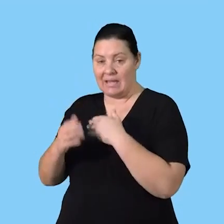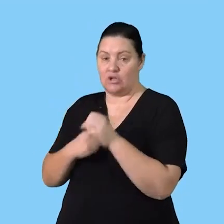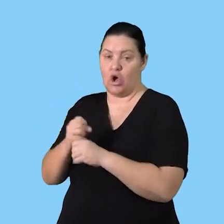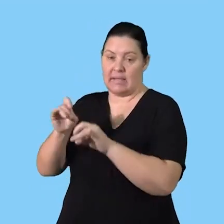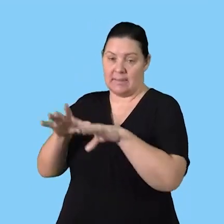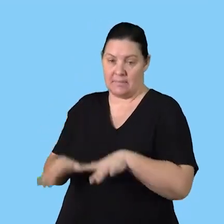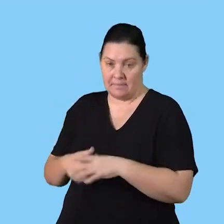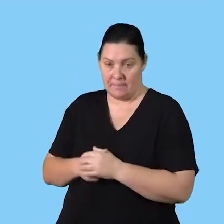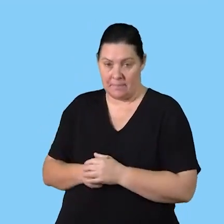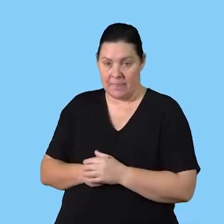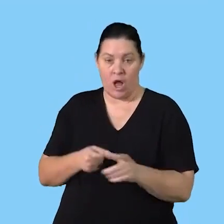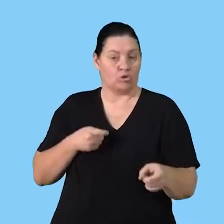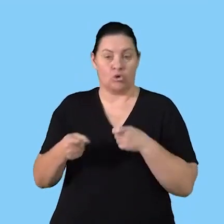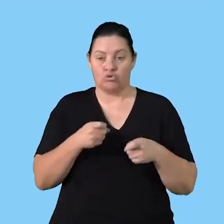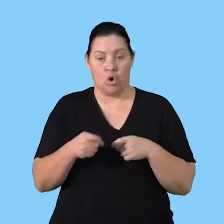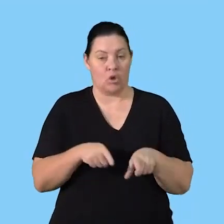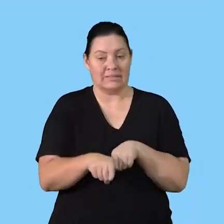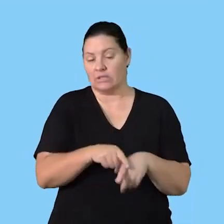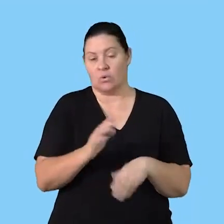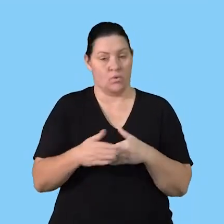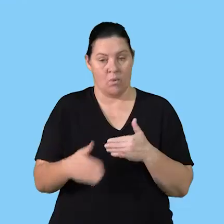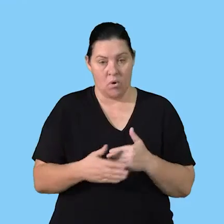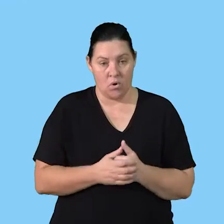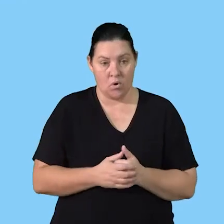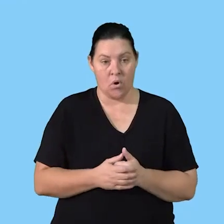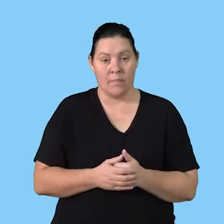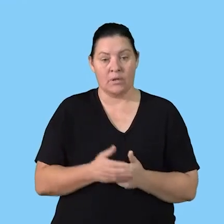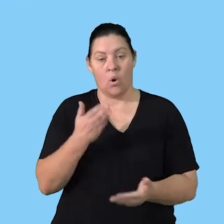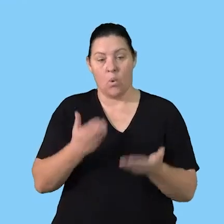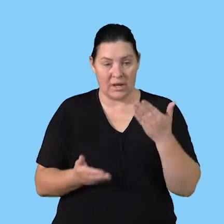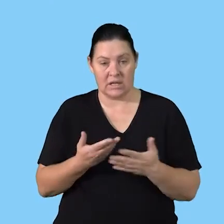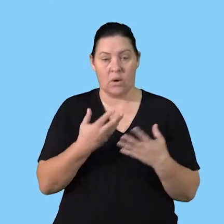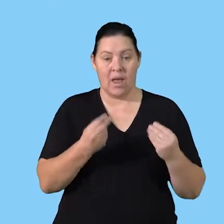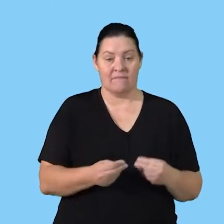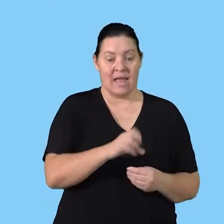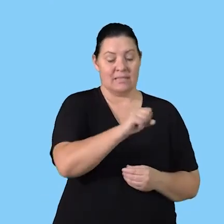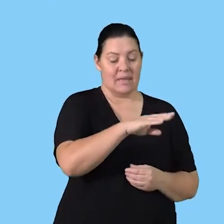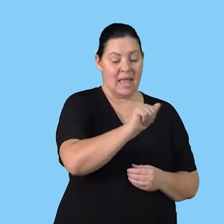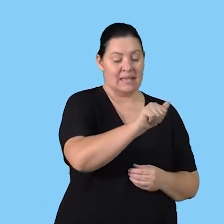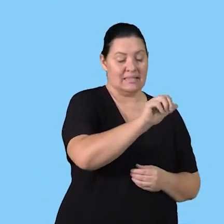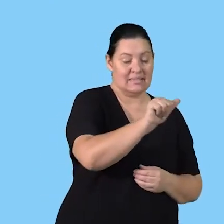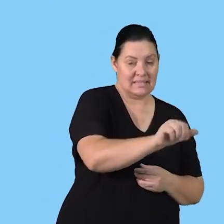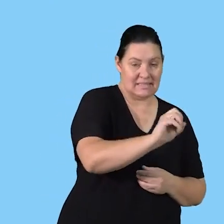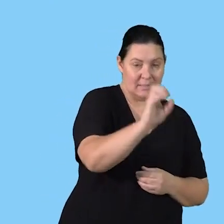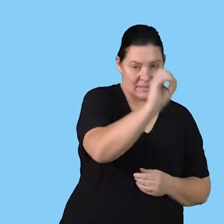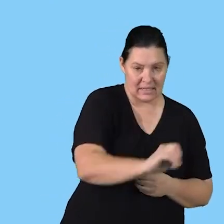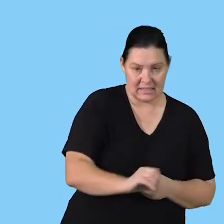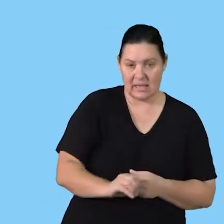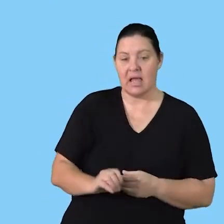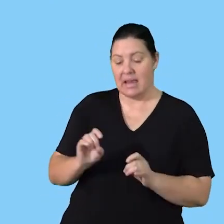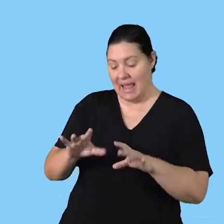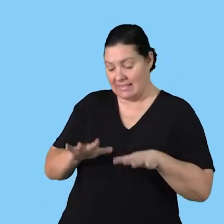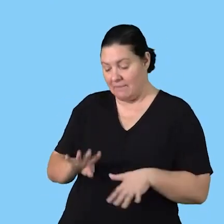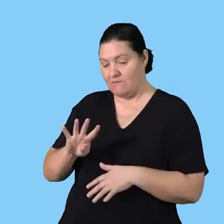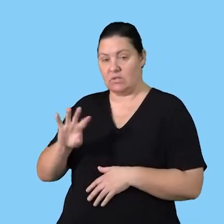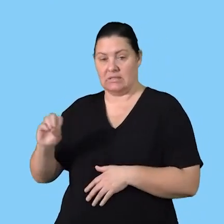end-year examination. No control test there. In terms of the weighting, we've got 60% and 40% for